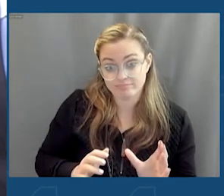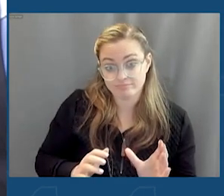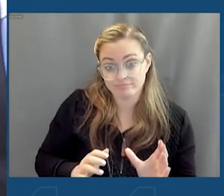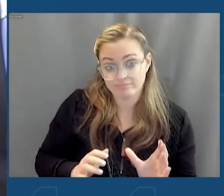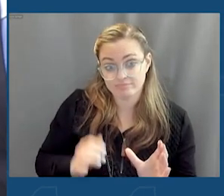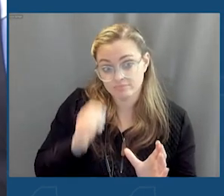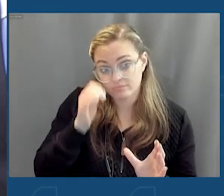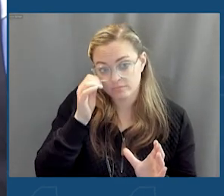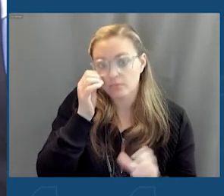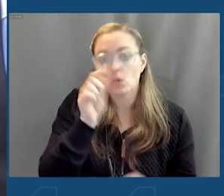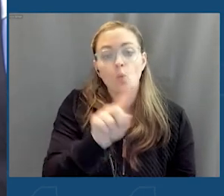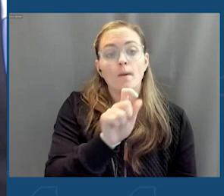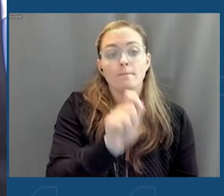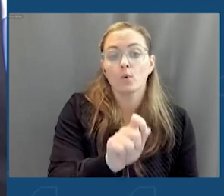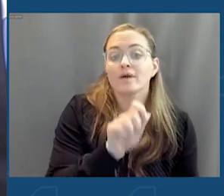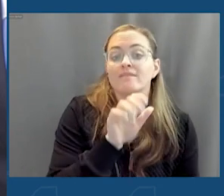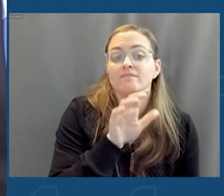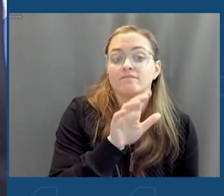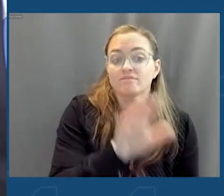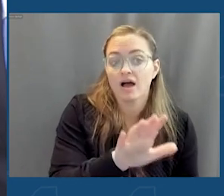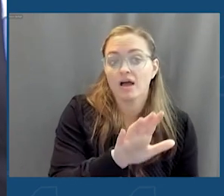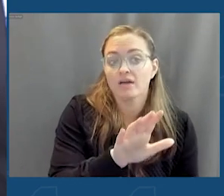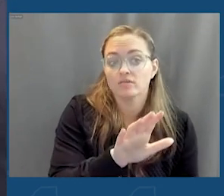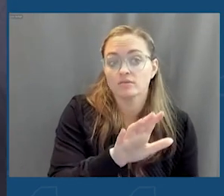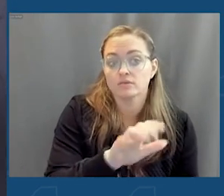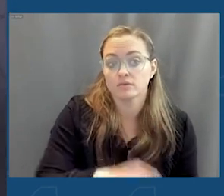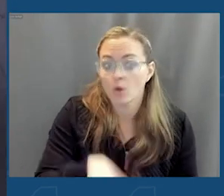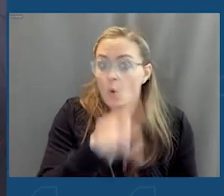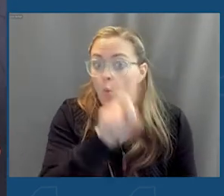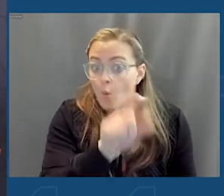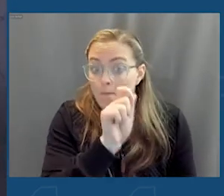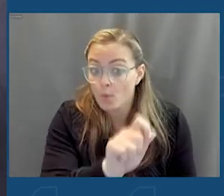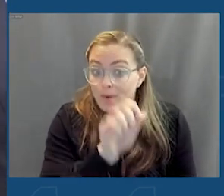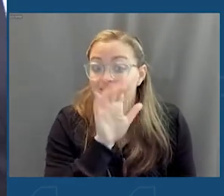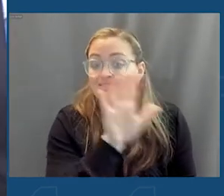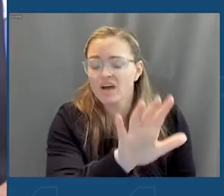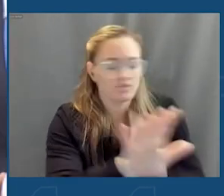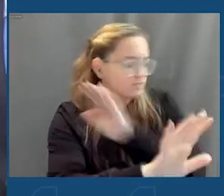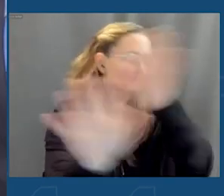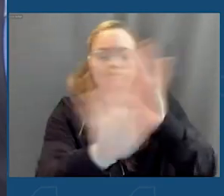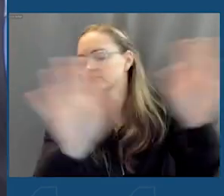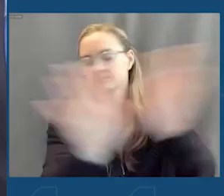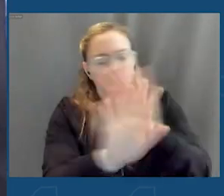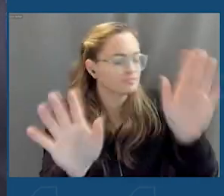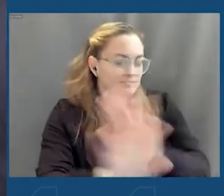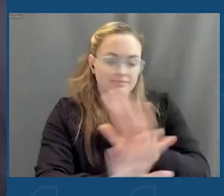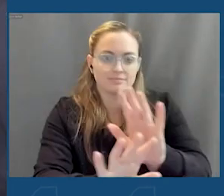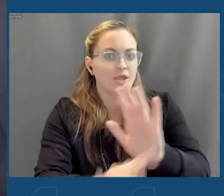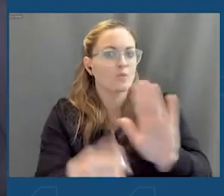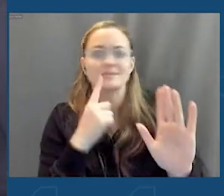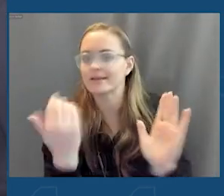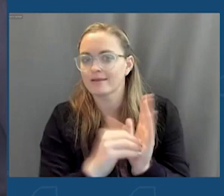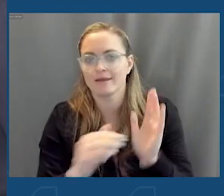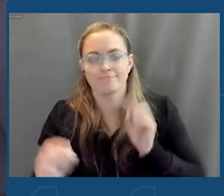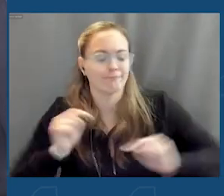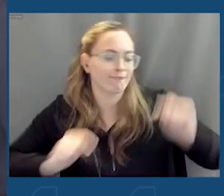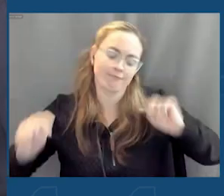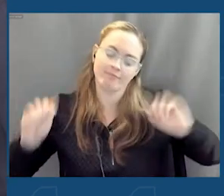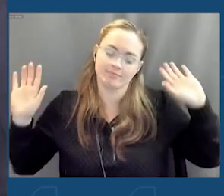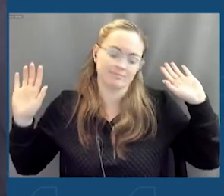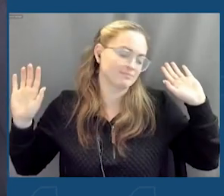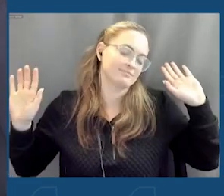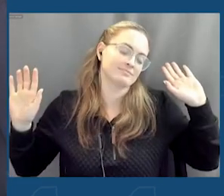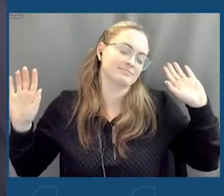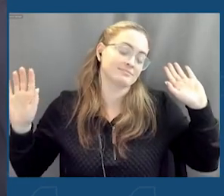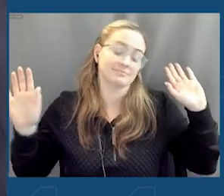Or 1.5, not 1.5 crimes. All right, let me restart that. I